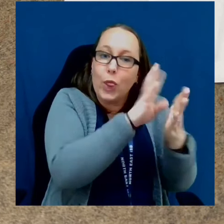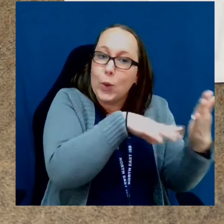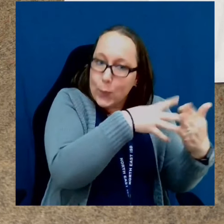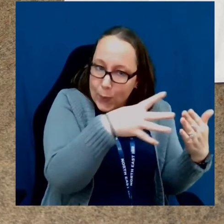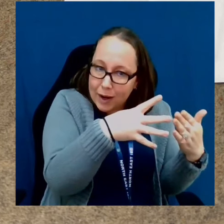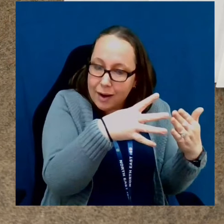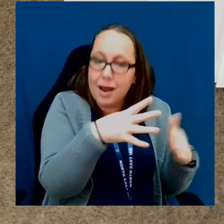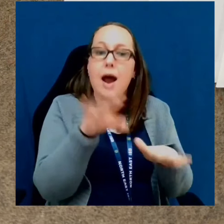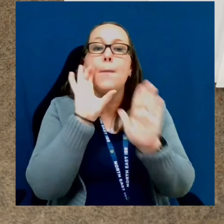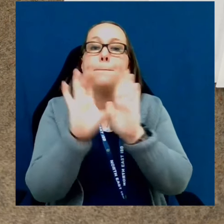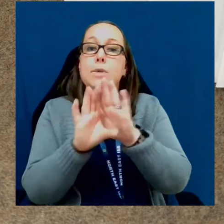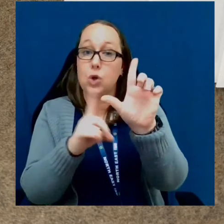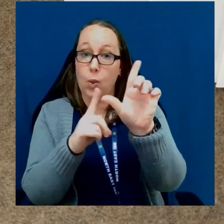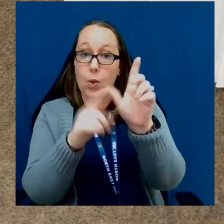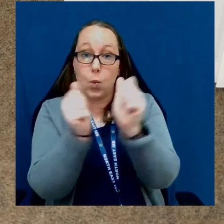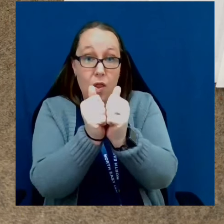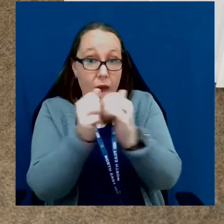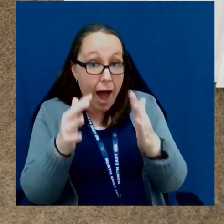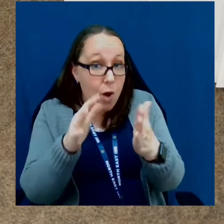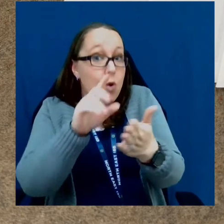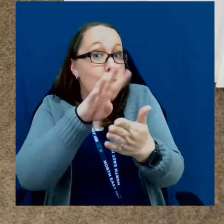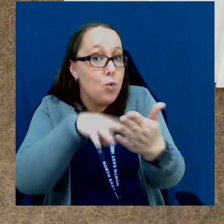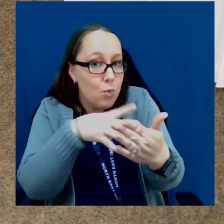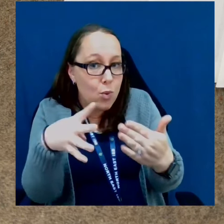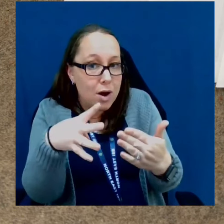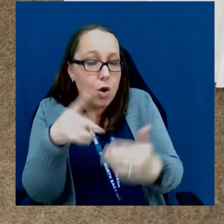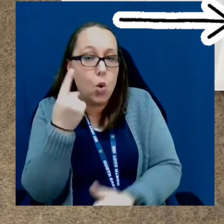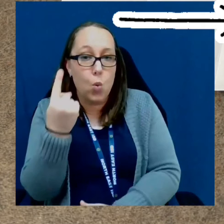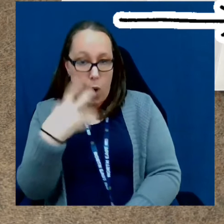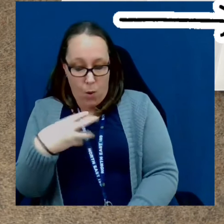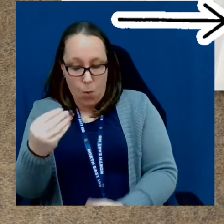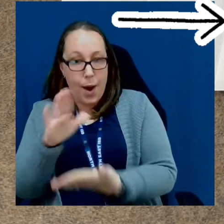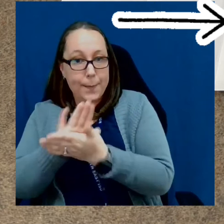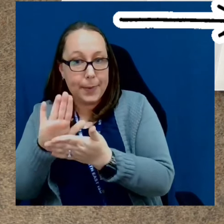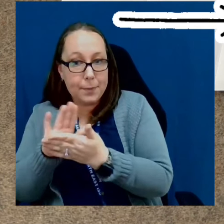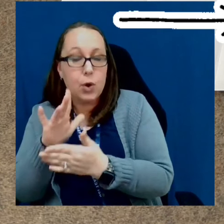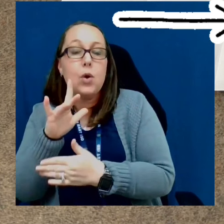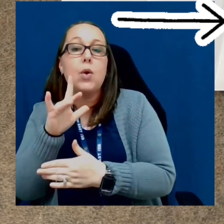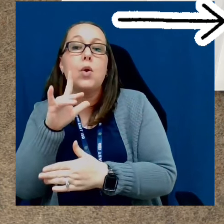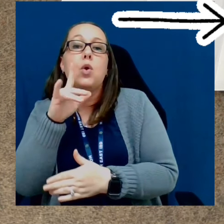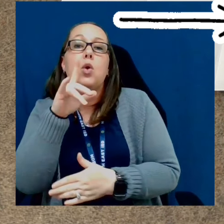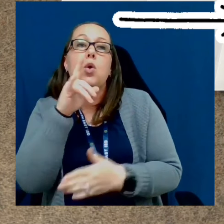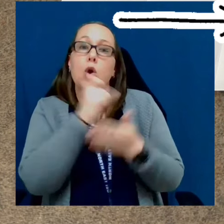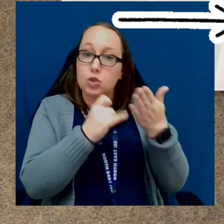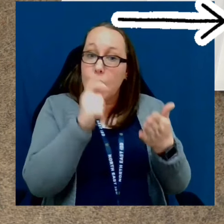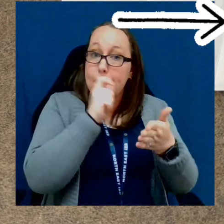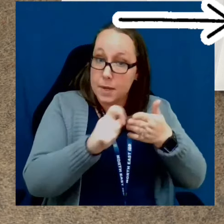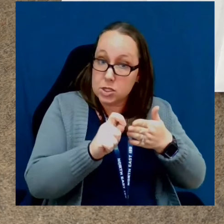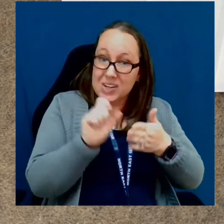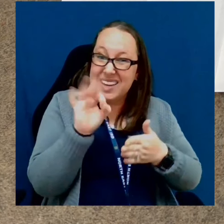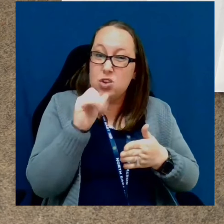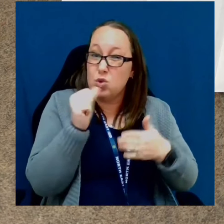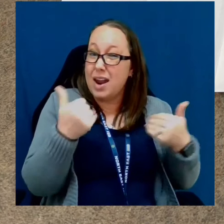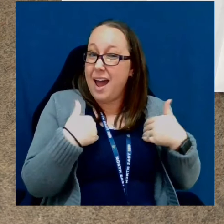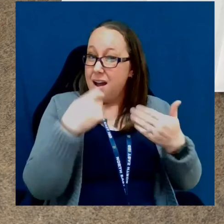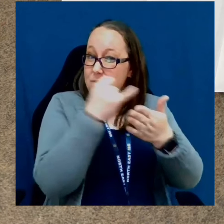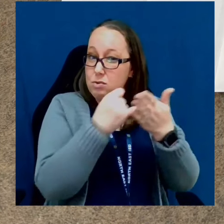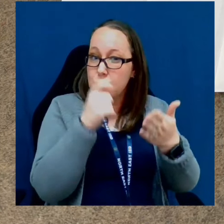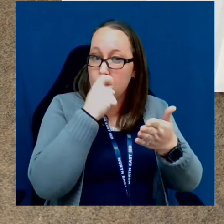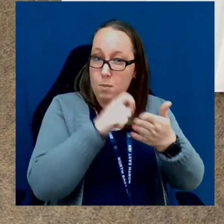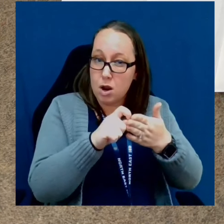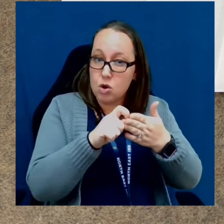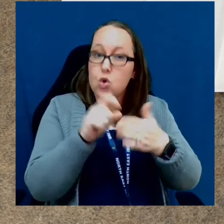the printed out photo, a sheet of white paper, a drawing pencil. If you don't have a drawing pencil, a number 2 pencil